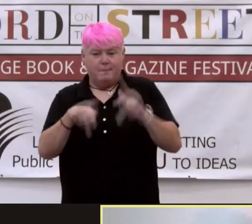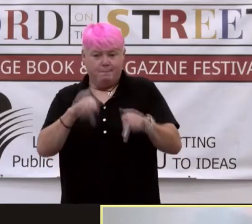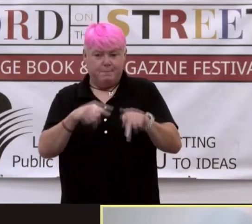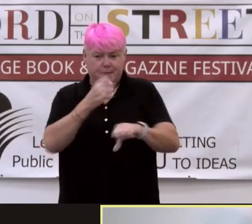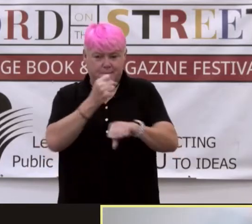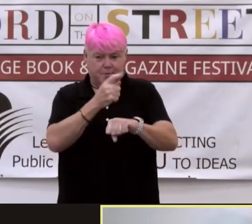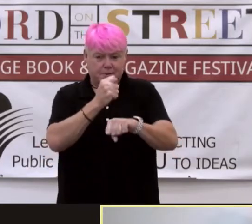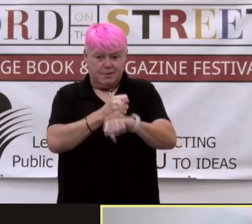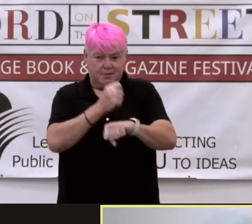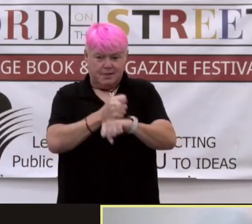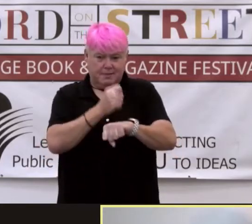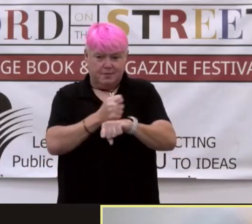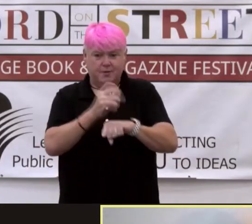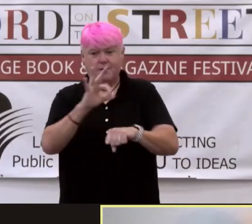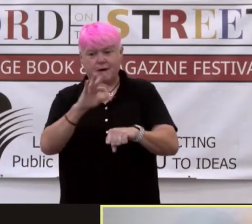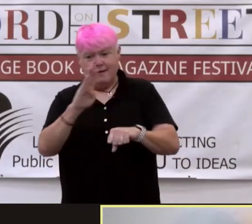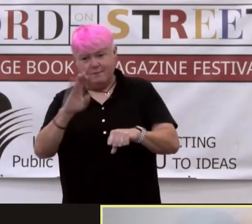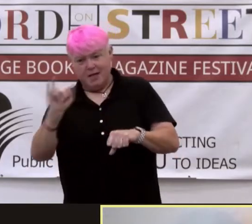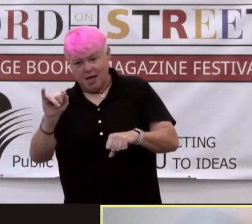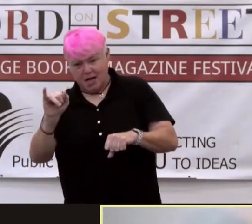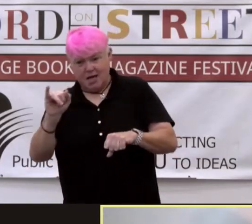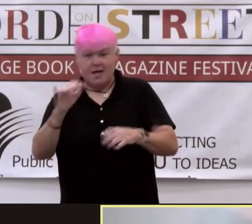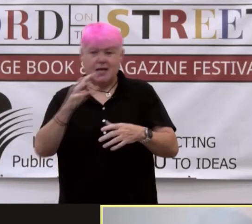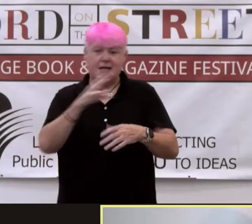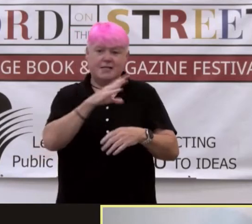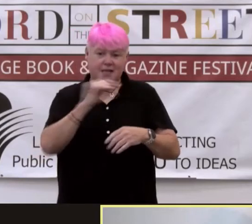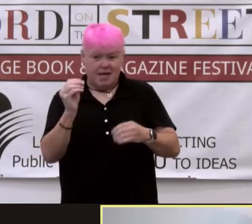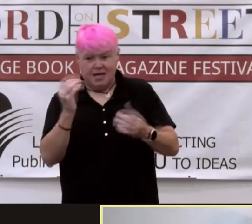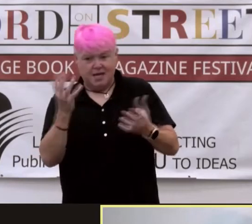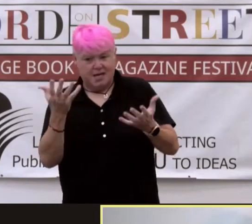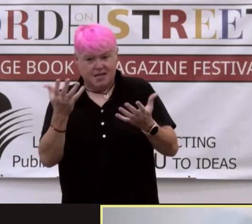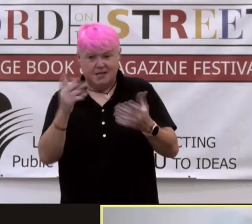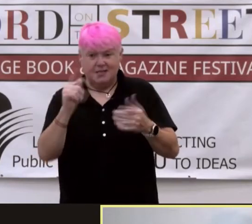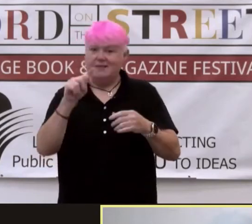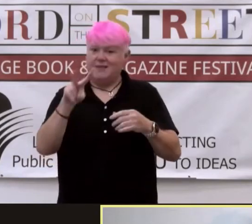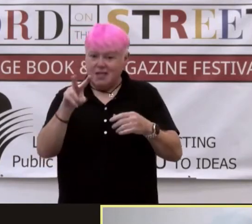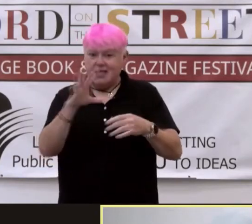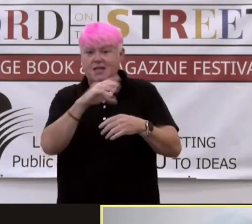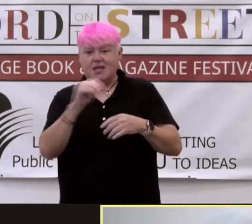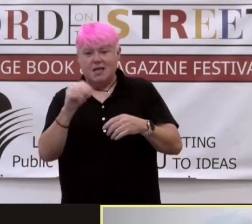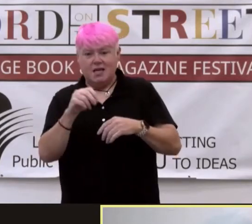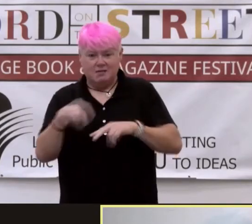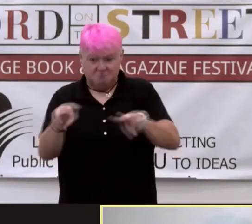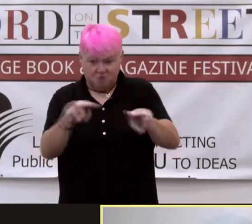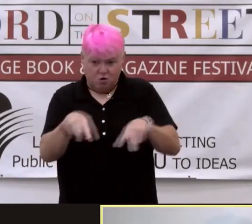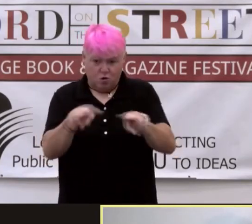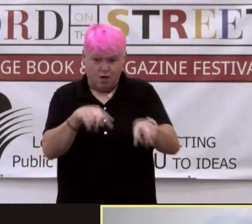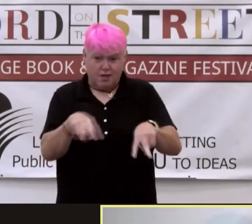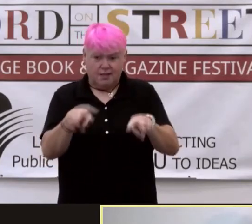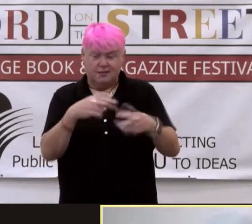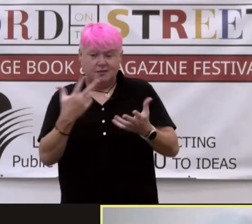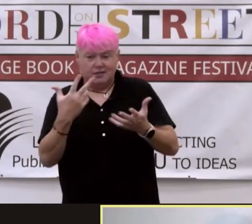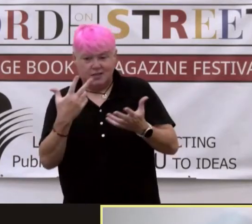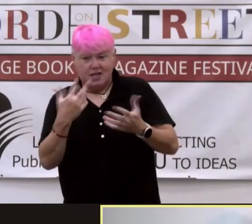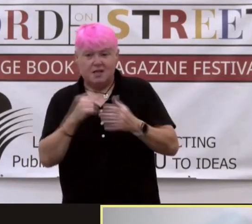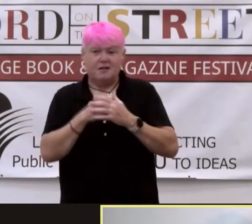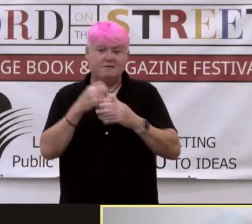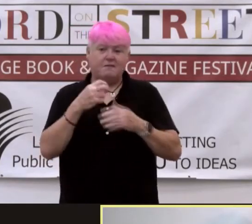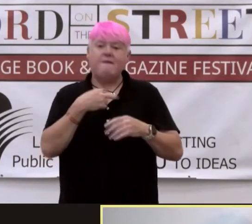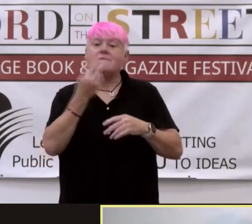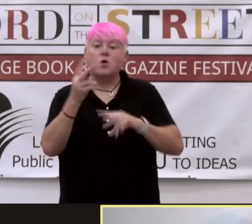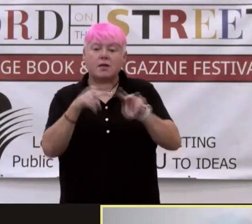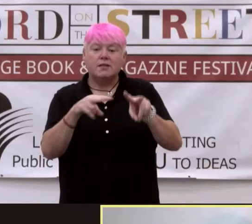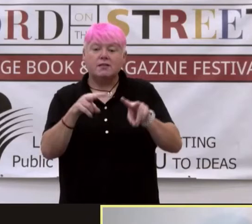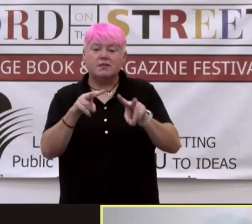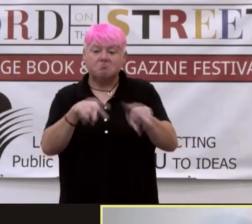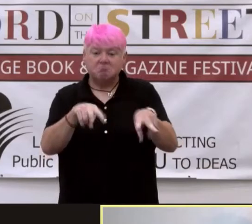There were FBI documents, there were documentaries, there's tons of tape recordings of Jim Jones's sermons. It's just like whatever I'm writing about, I'm just